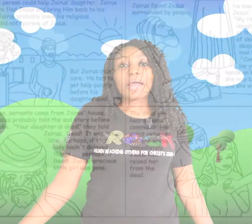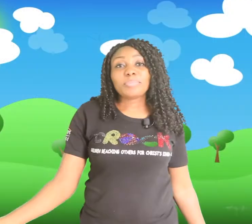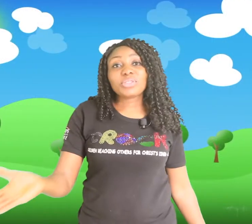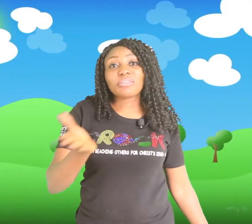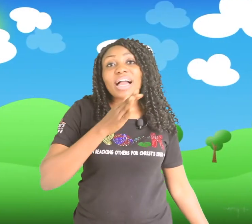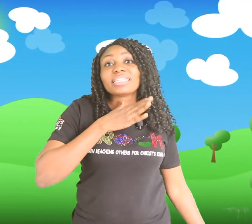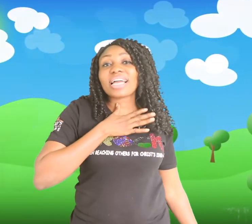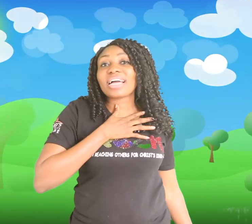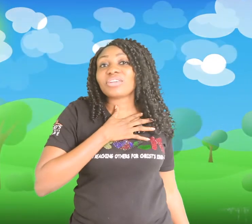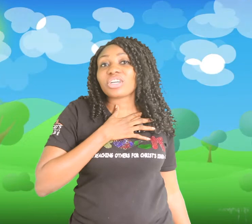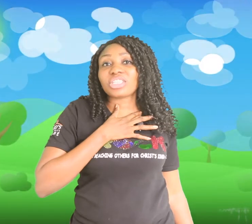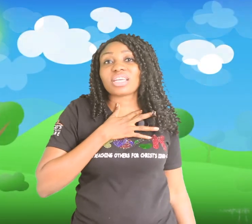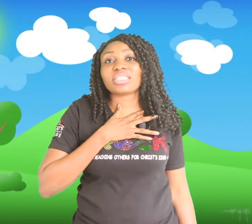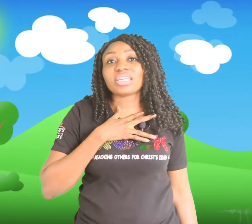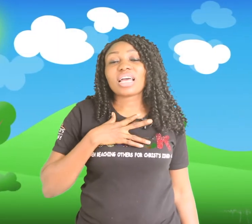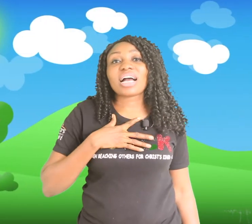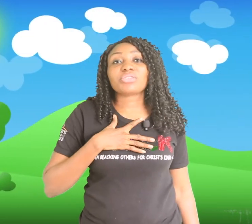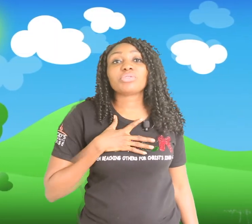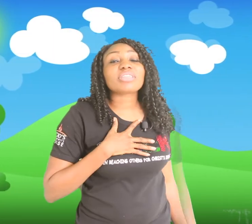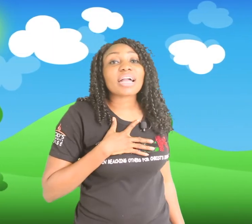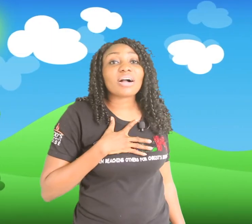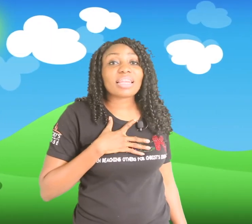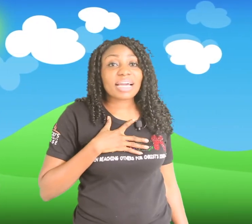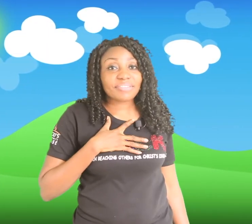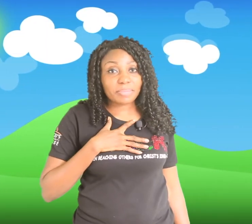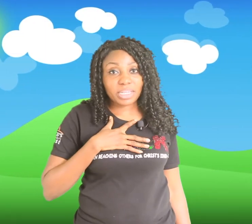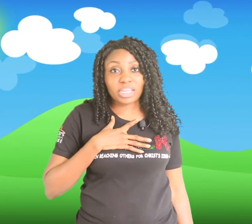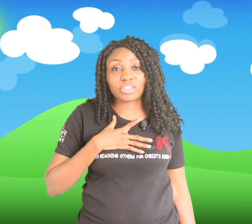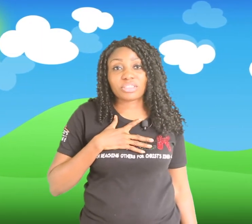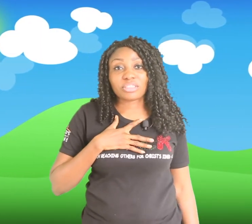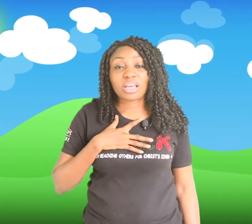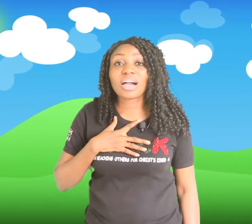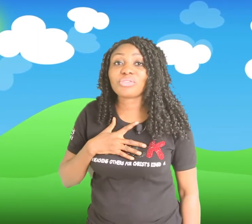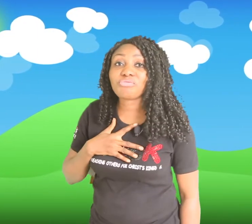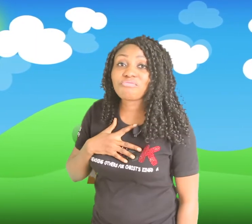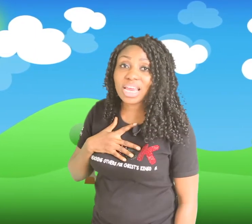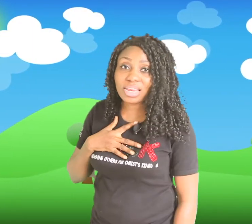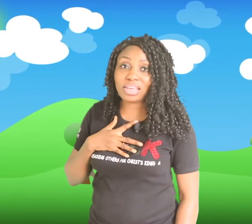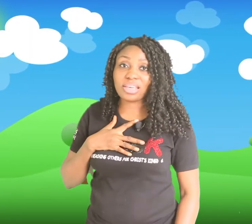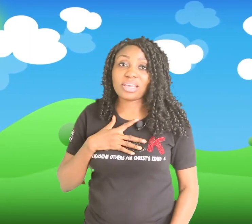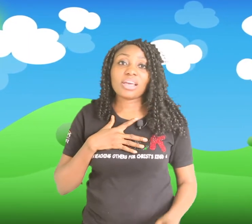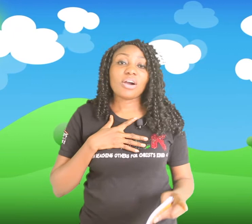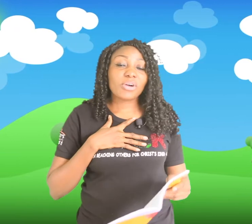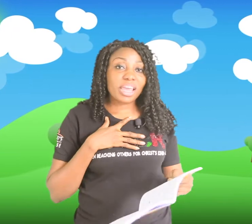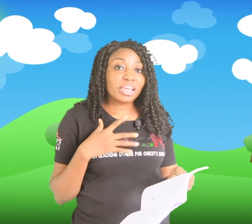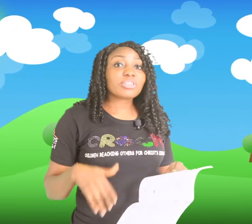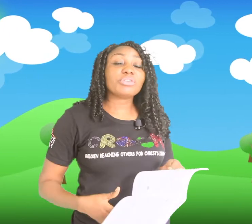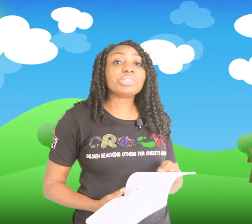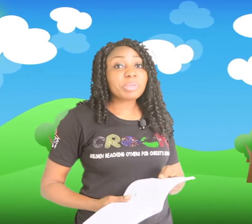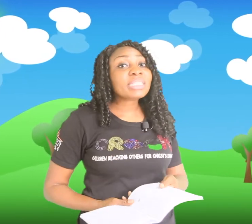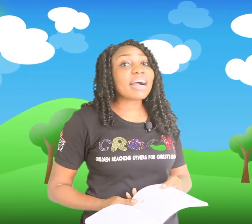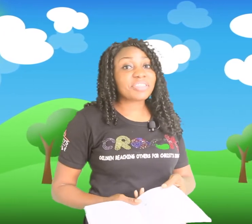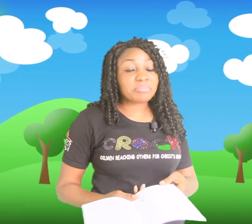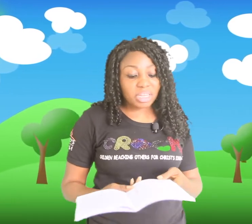soldiers. Put your right hand on your chest as we take our life application. Are you ready? Okay, so